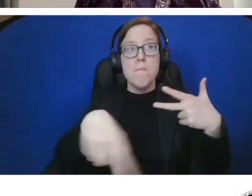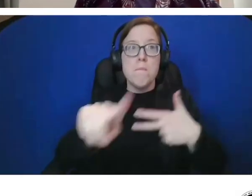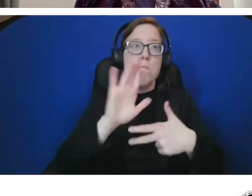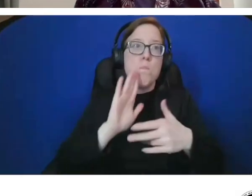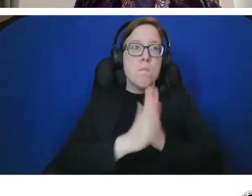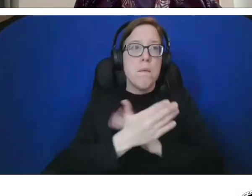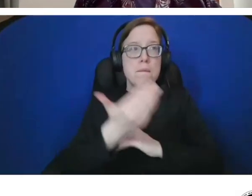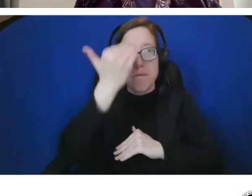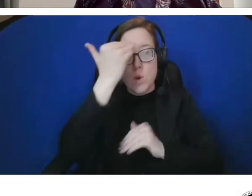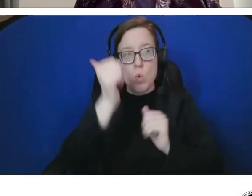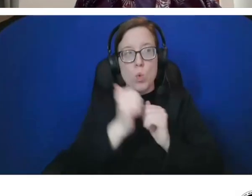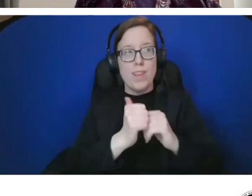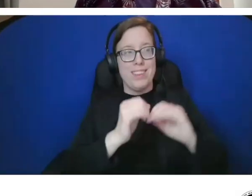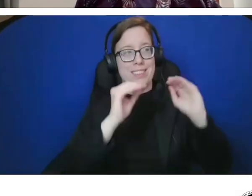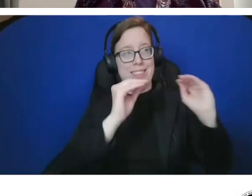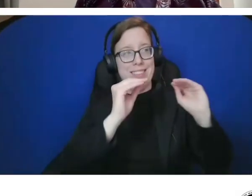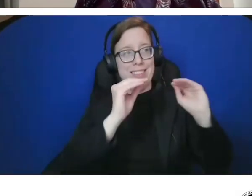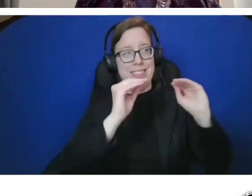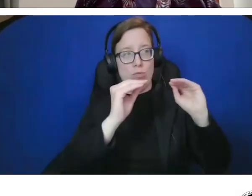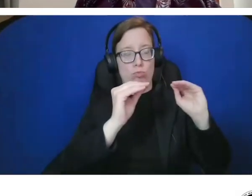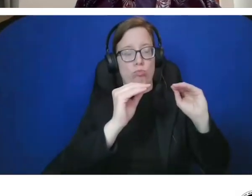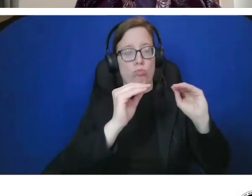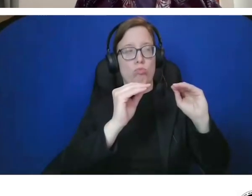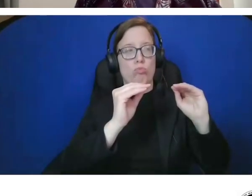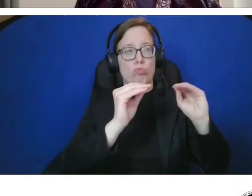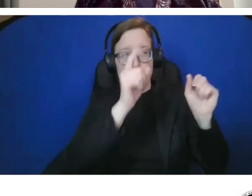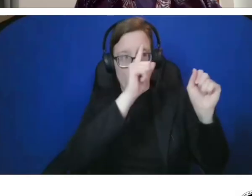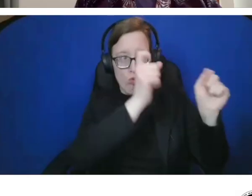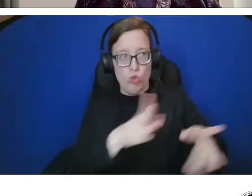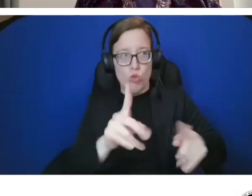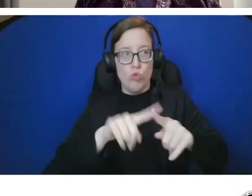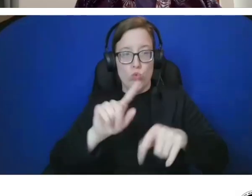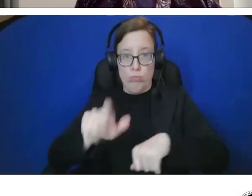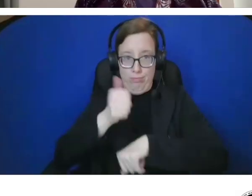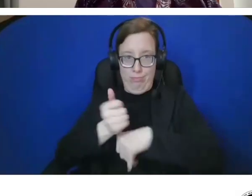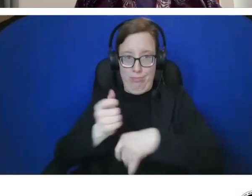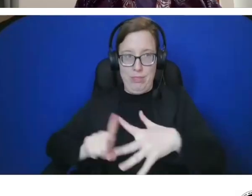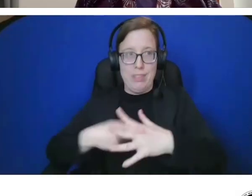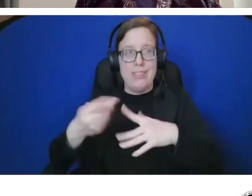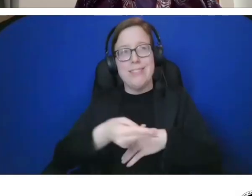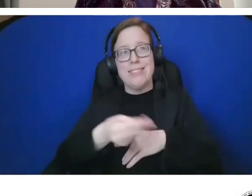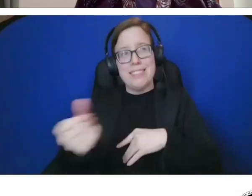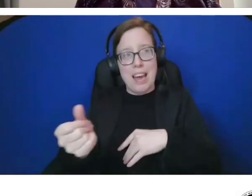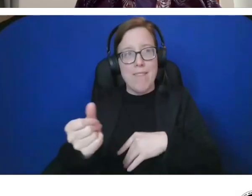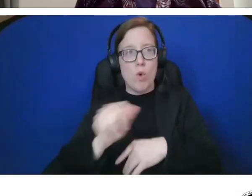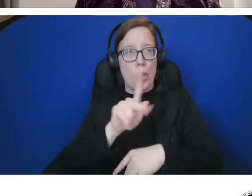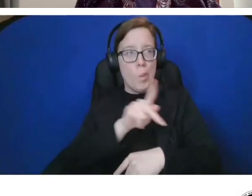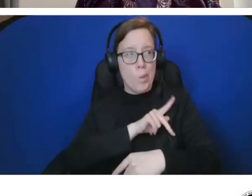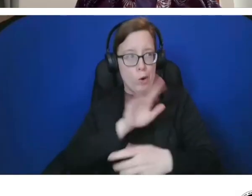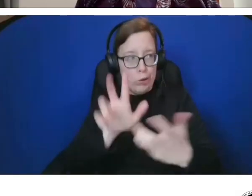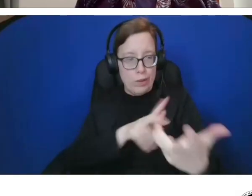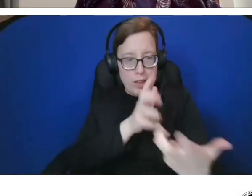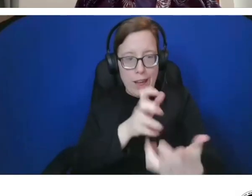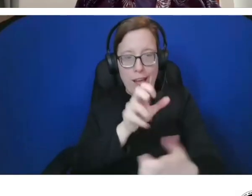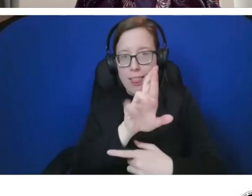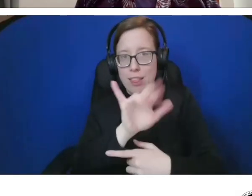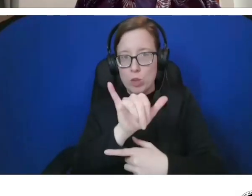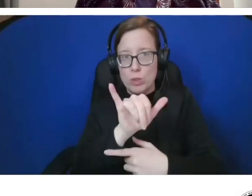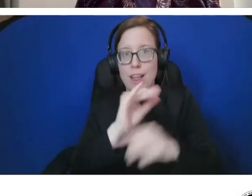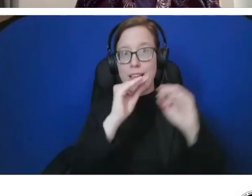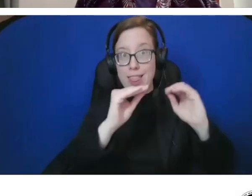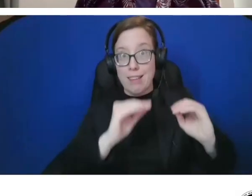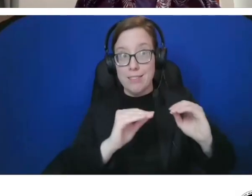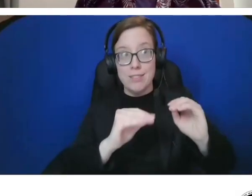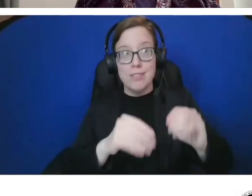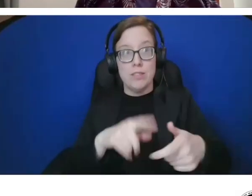become familiar with instructional strategies to implement several personalized literacy lessons. And